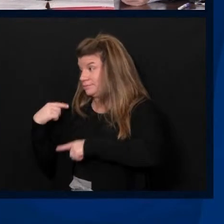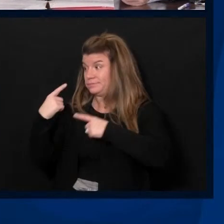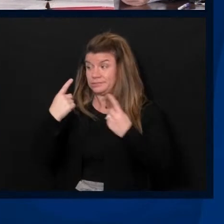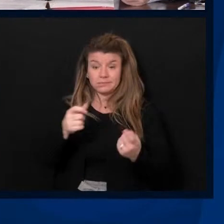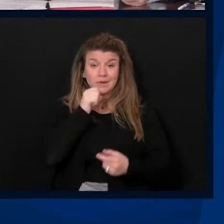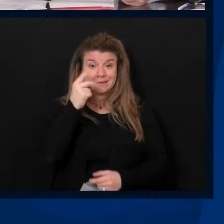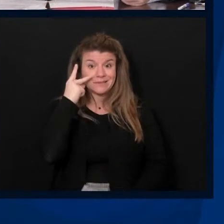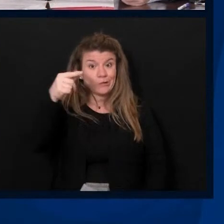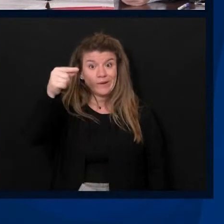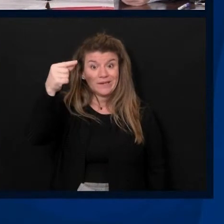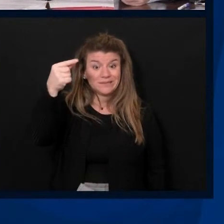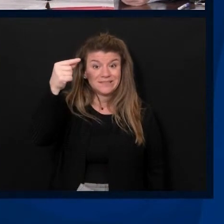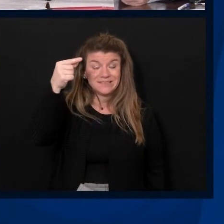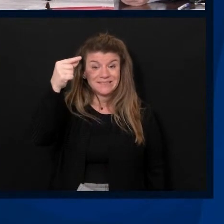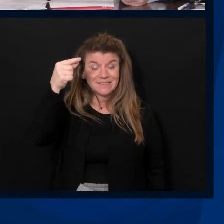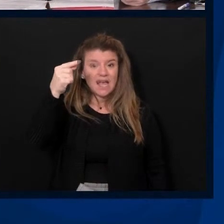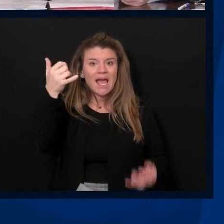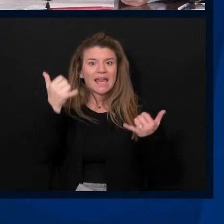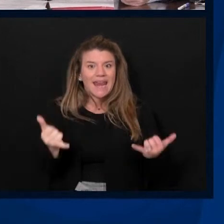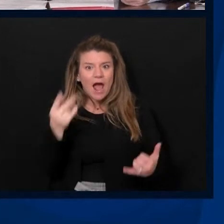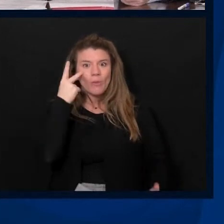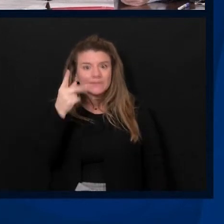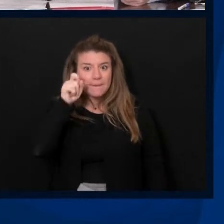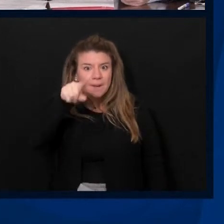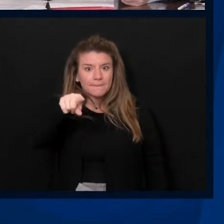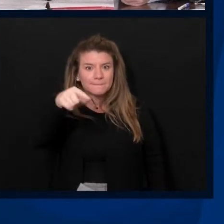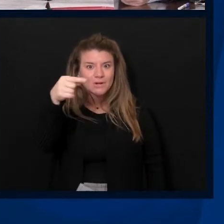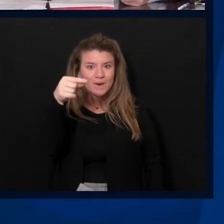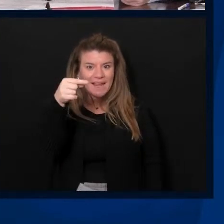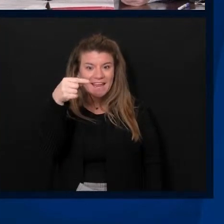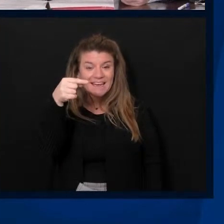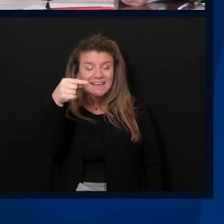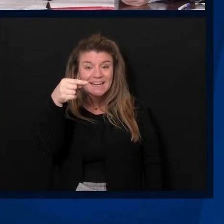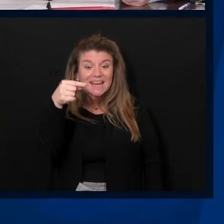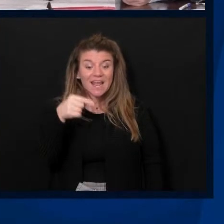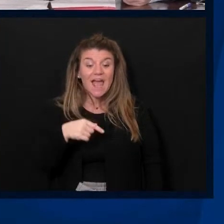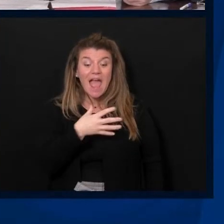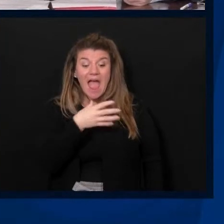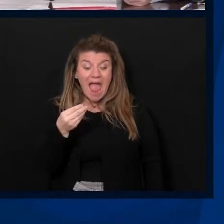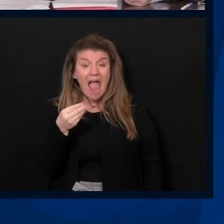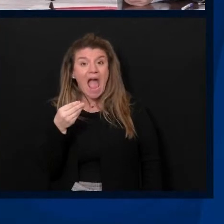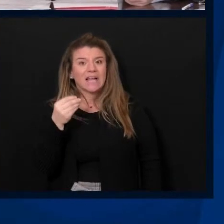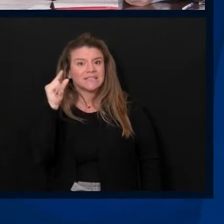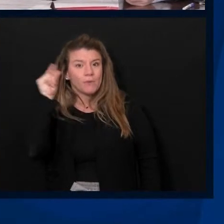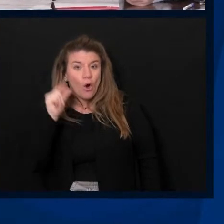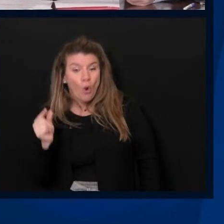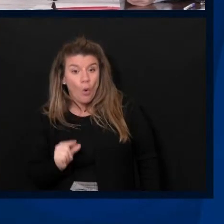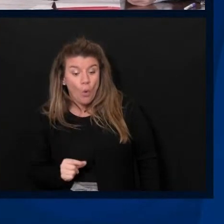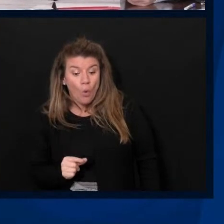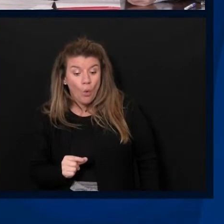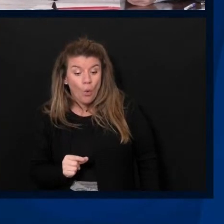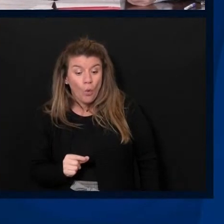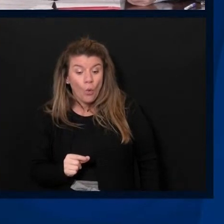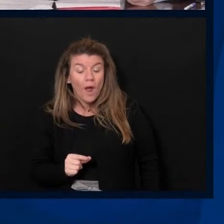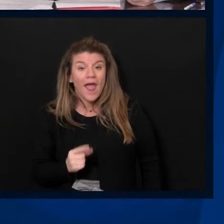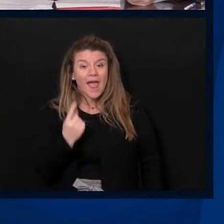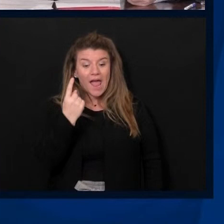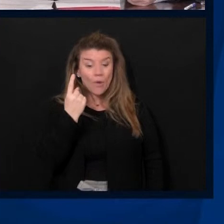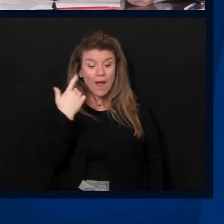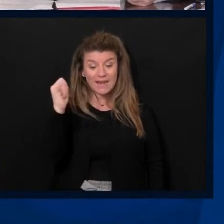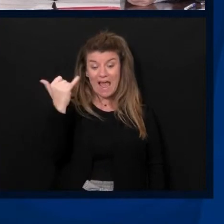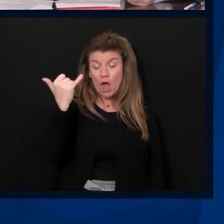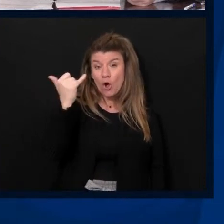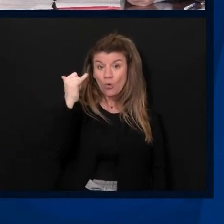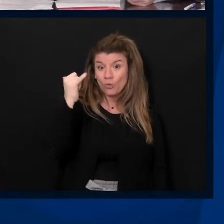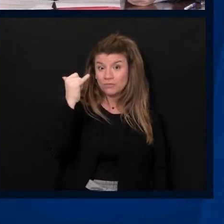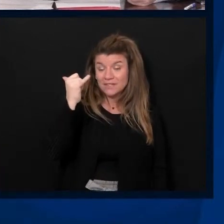a green. Well, we got a green now. And not only that, we got a bunch of gold, or yellow. And not